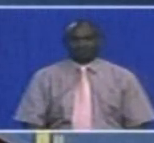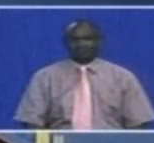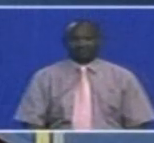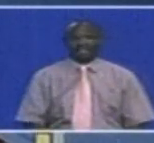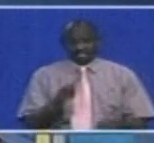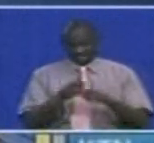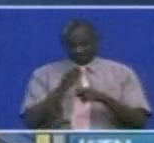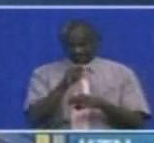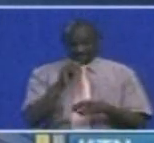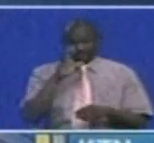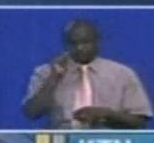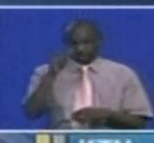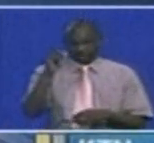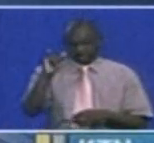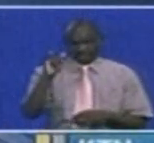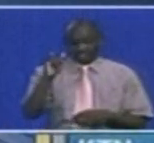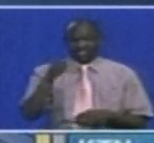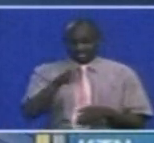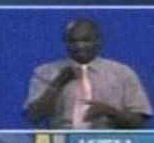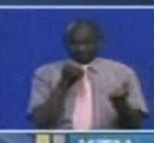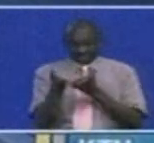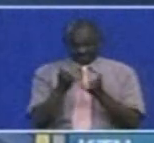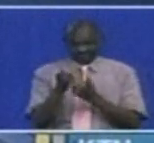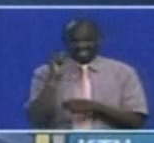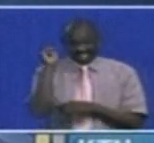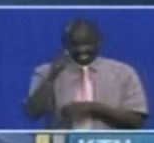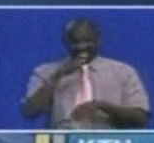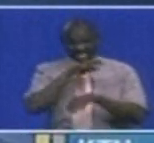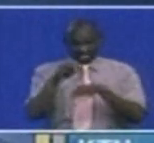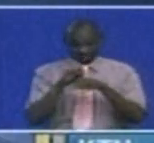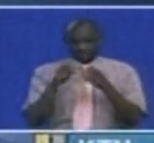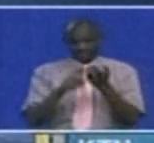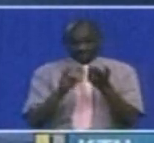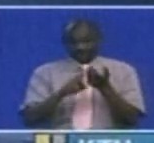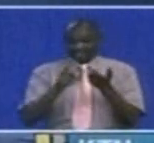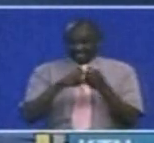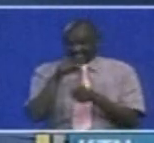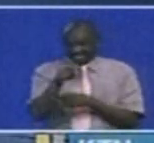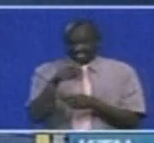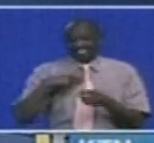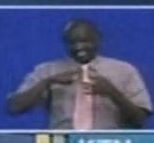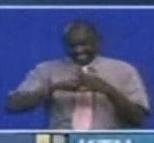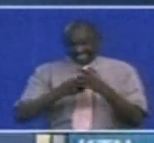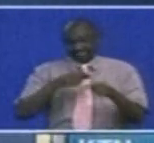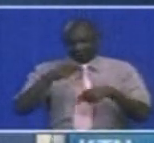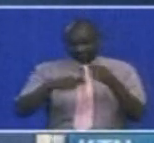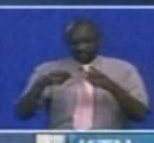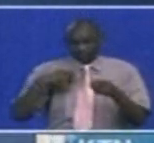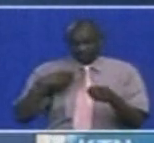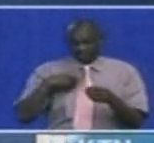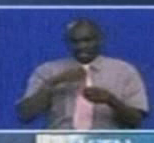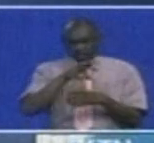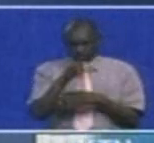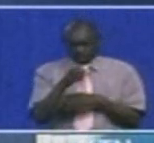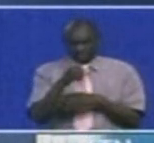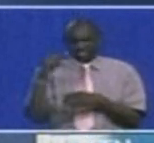My name is Boni Tunya. This is Business. The Kenya National Bureau of Statistics has initiated a process for the rebasing of the country's gross